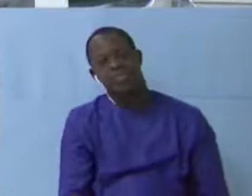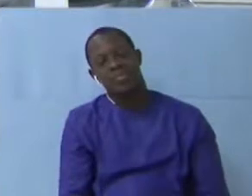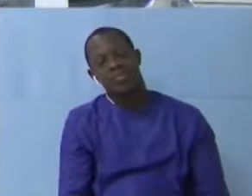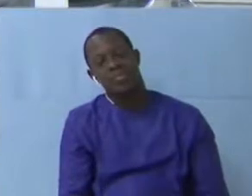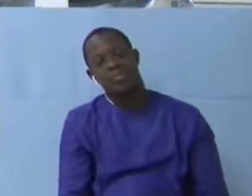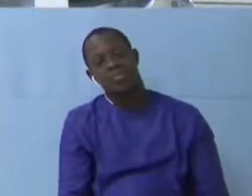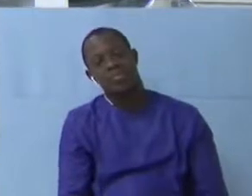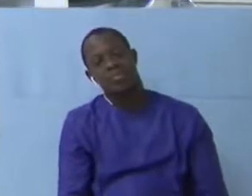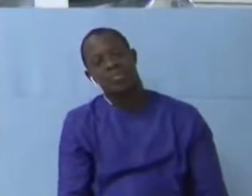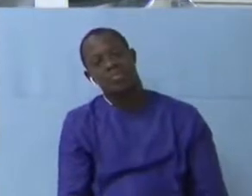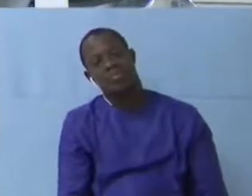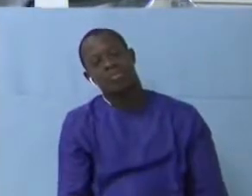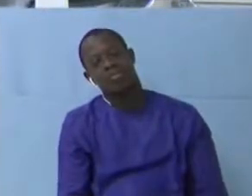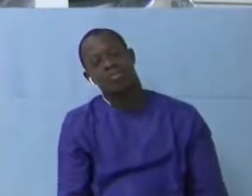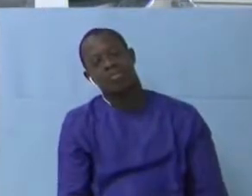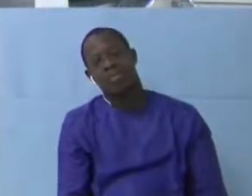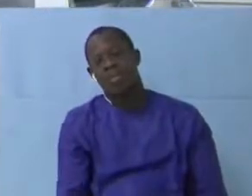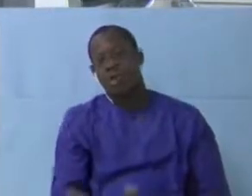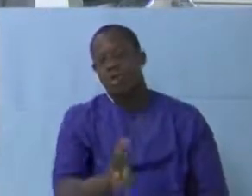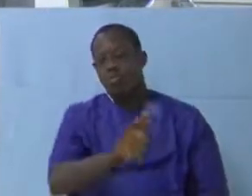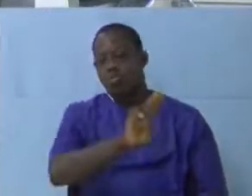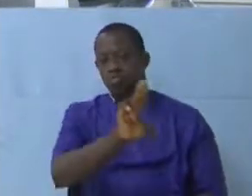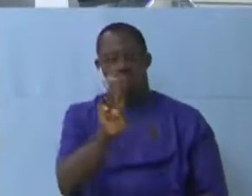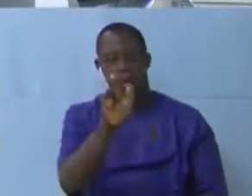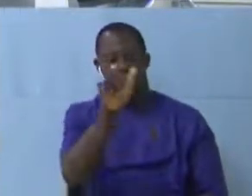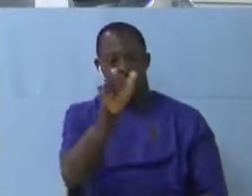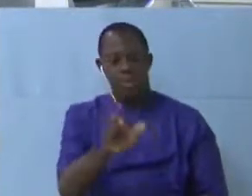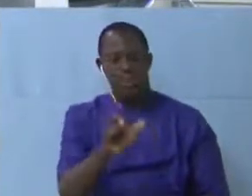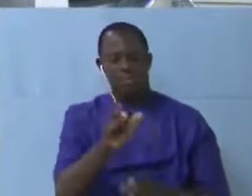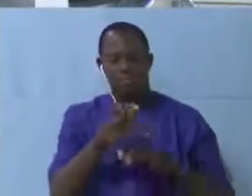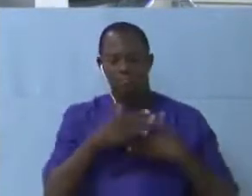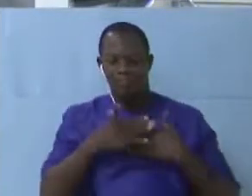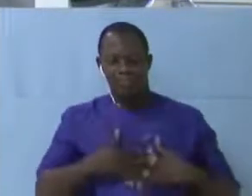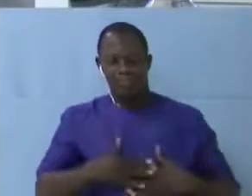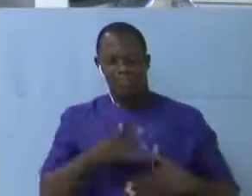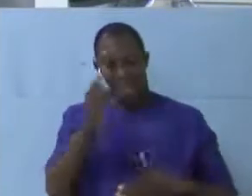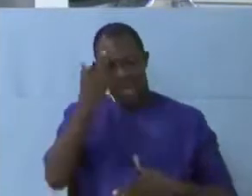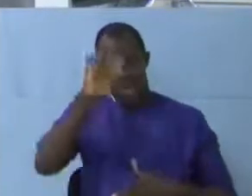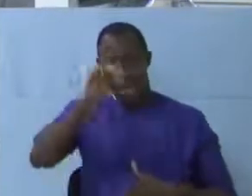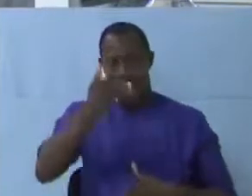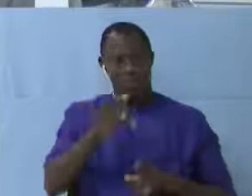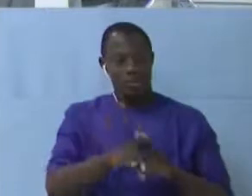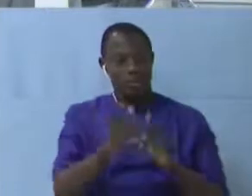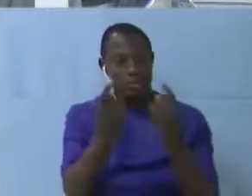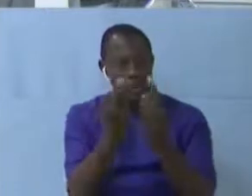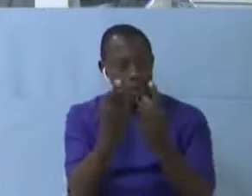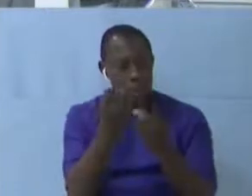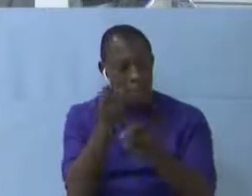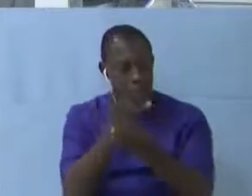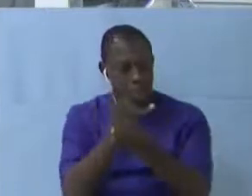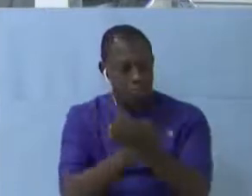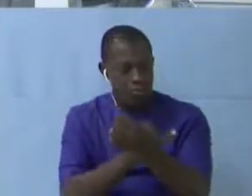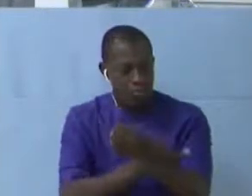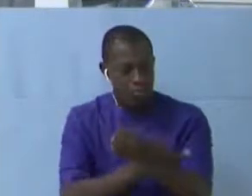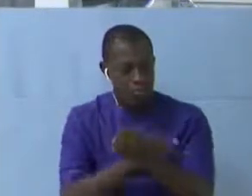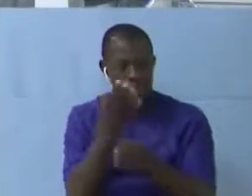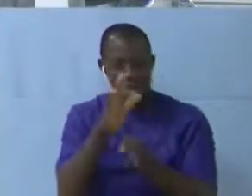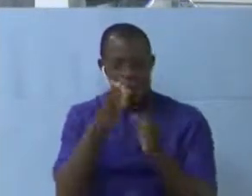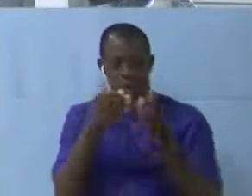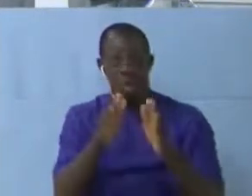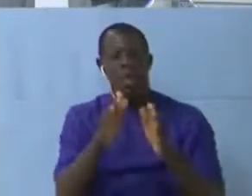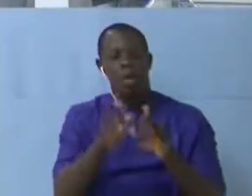Of course, nobody would agree things have improved somehow, but I am very